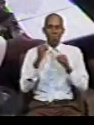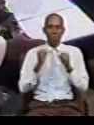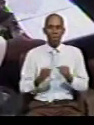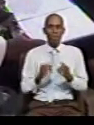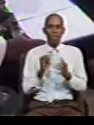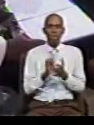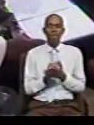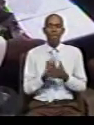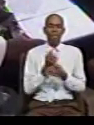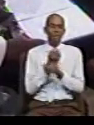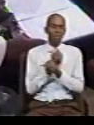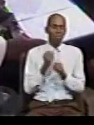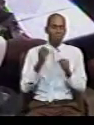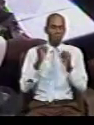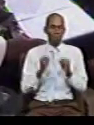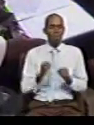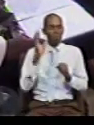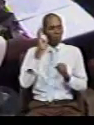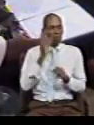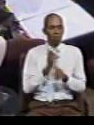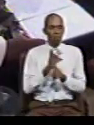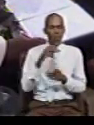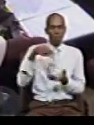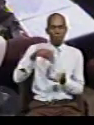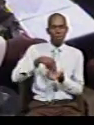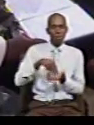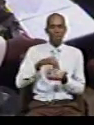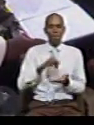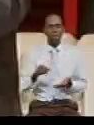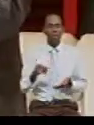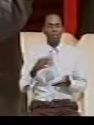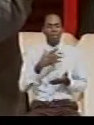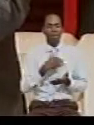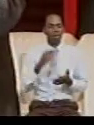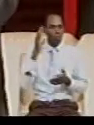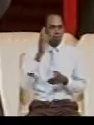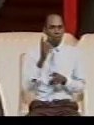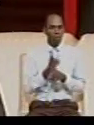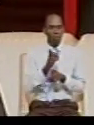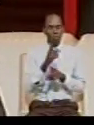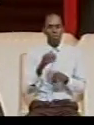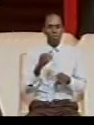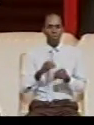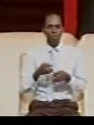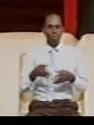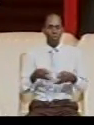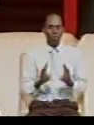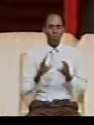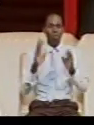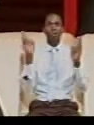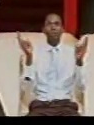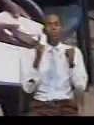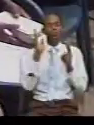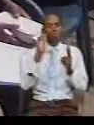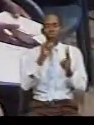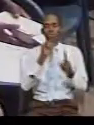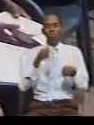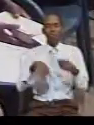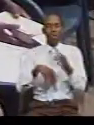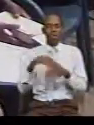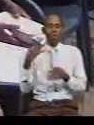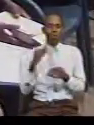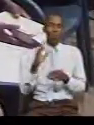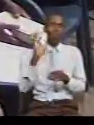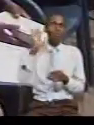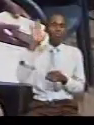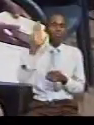standing and will keep you victorious. You'll not be going outside that circle of righteousness again in Jesus'